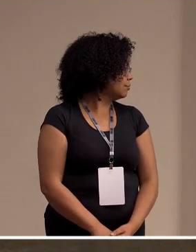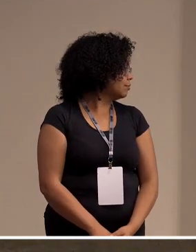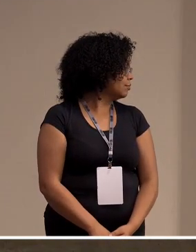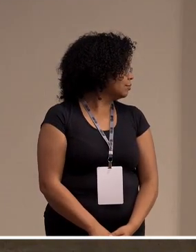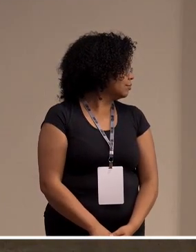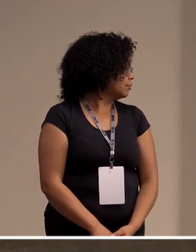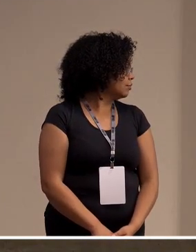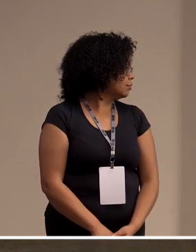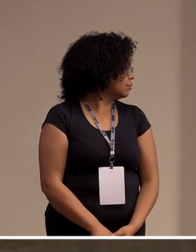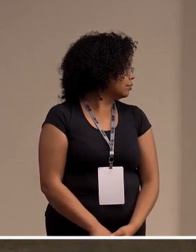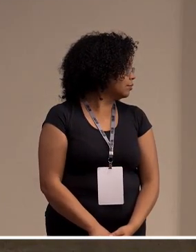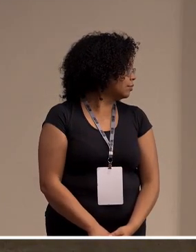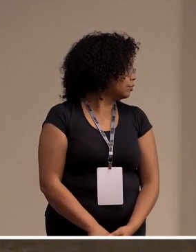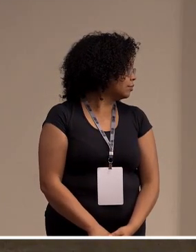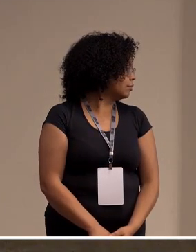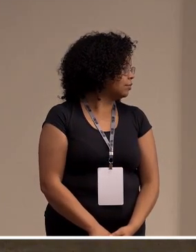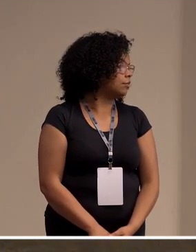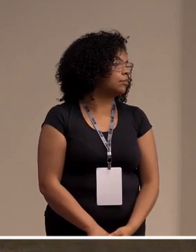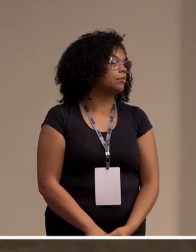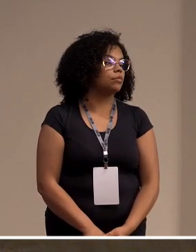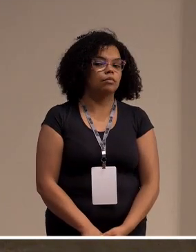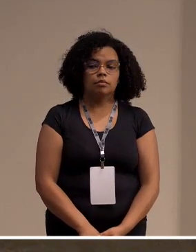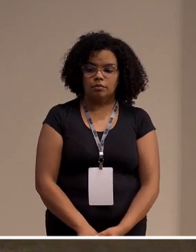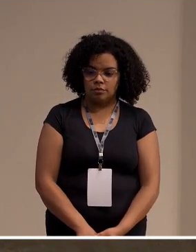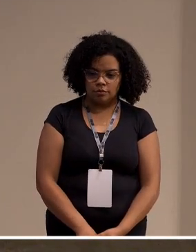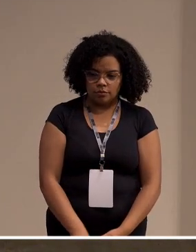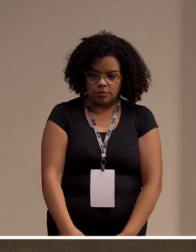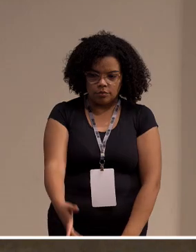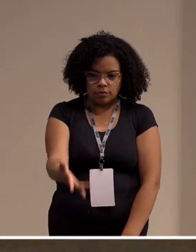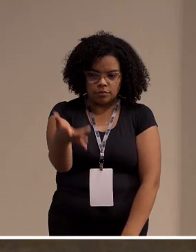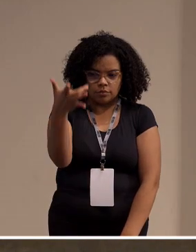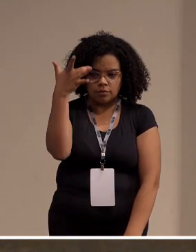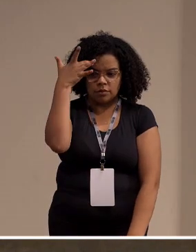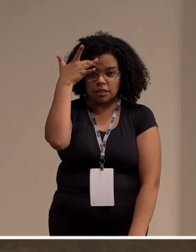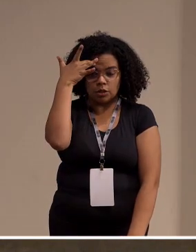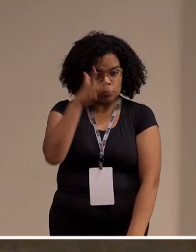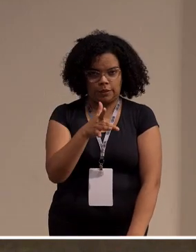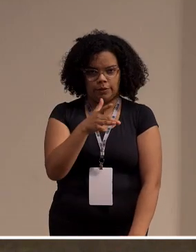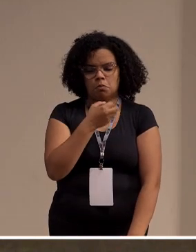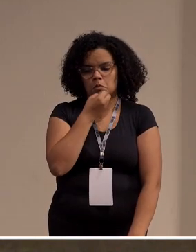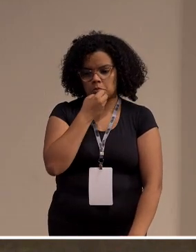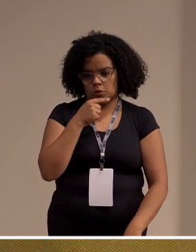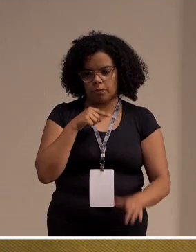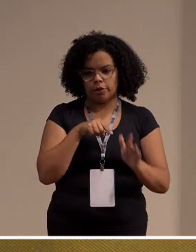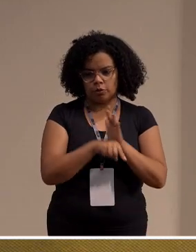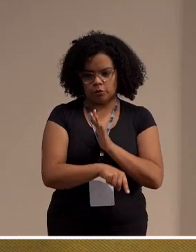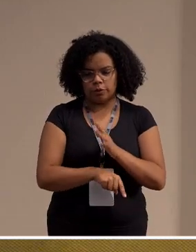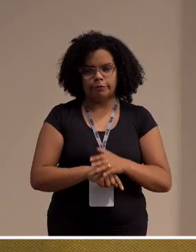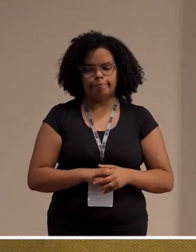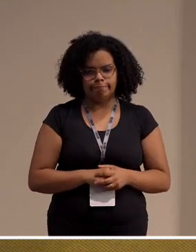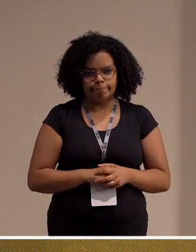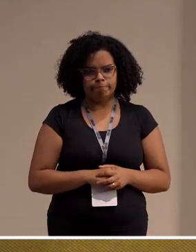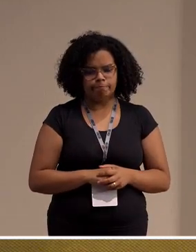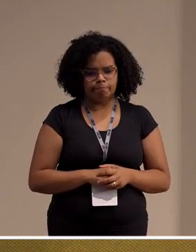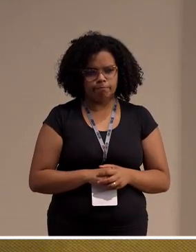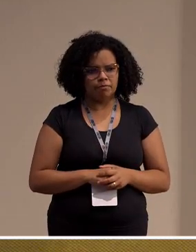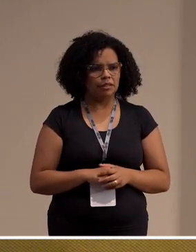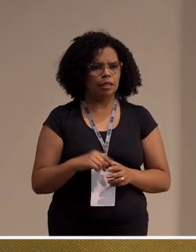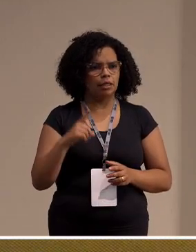I don't know. I mean, that's a good question. I appreciate it. It's hard to think of this particular